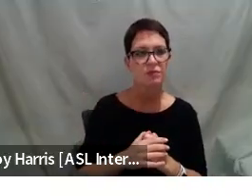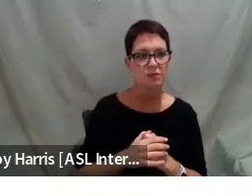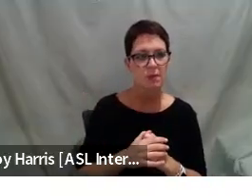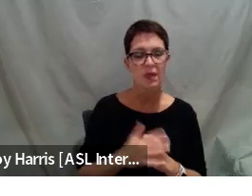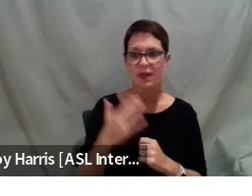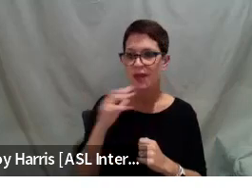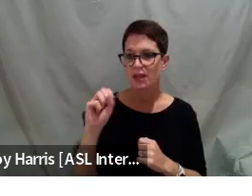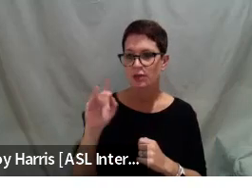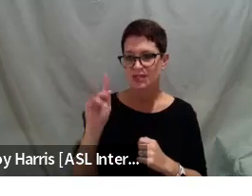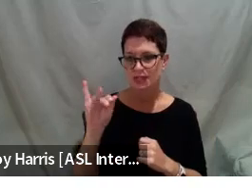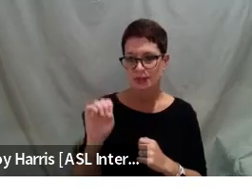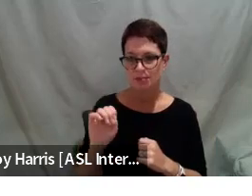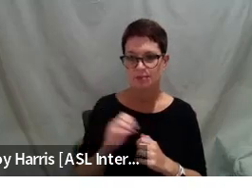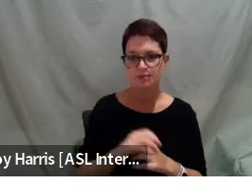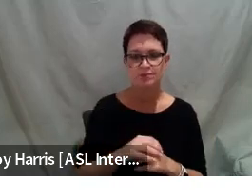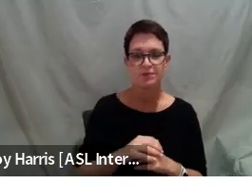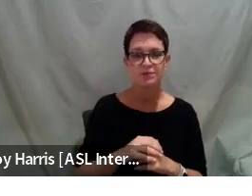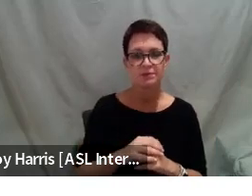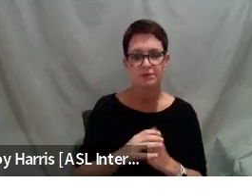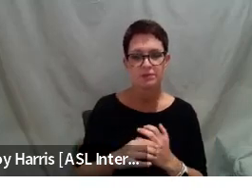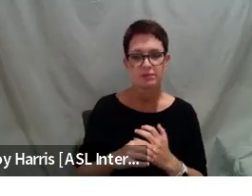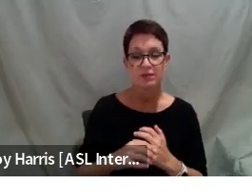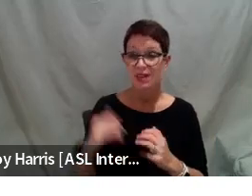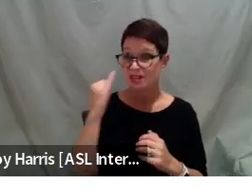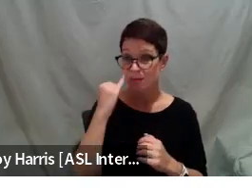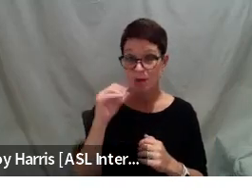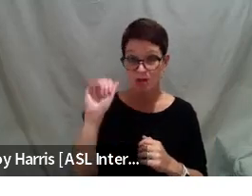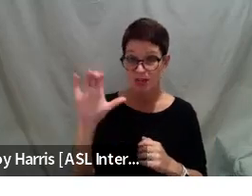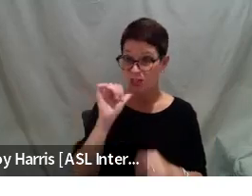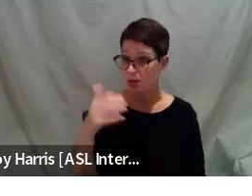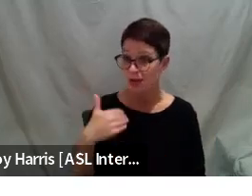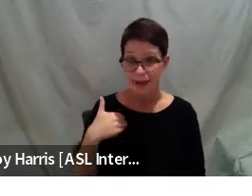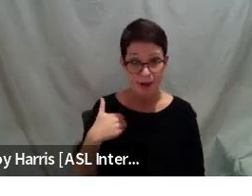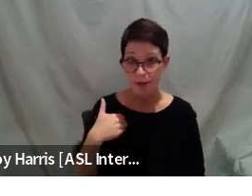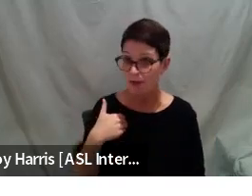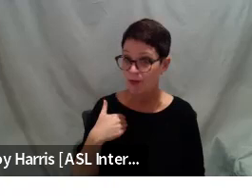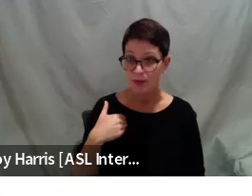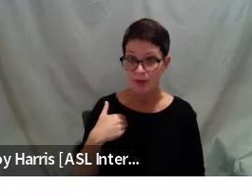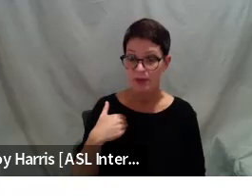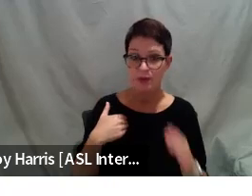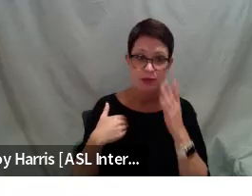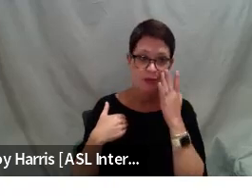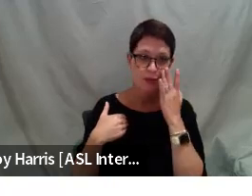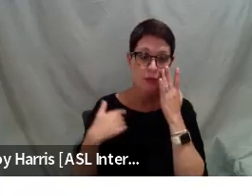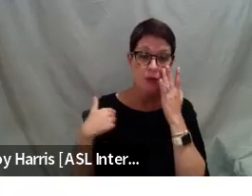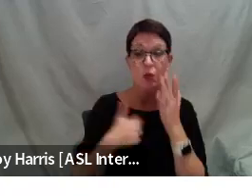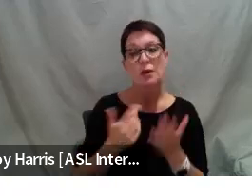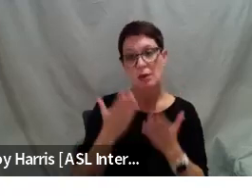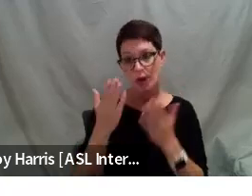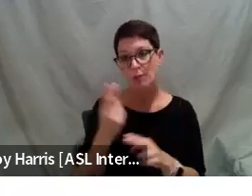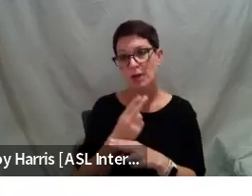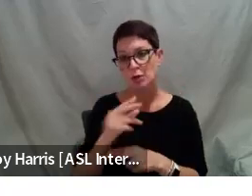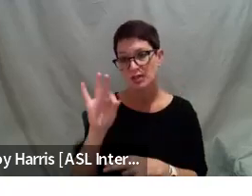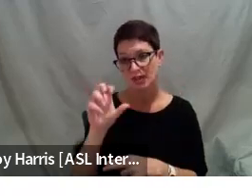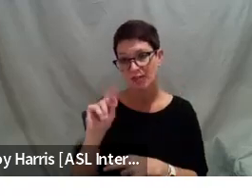Thanks, Sydney. If you do not have air conditioning in your home, we do recommend using